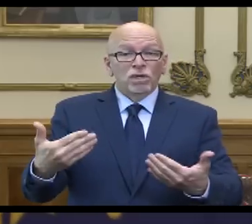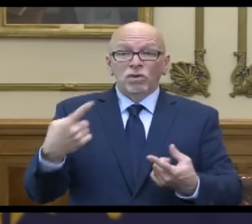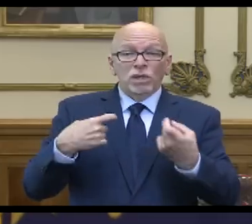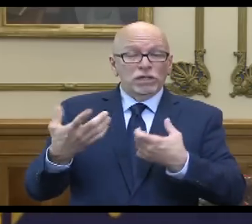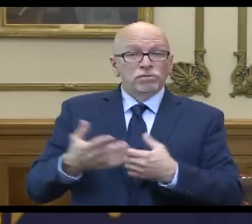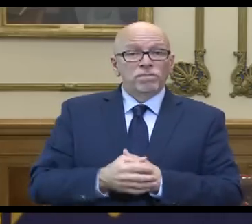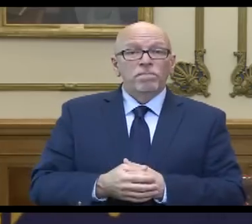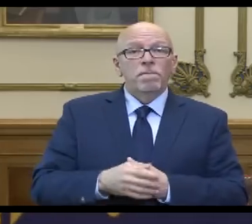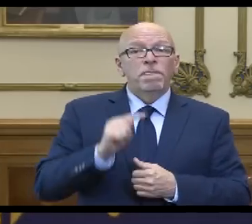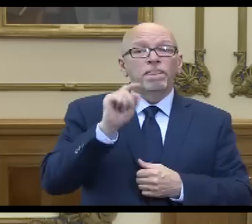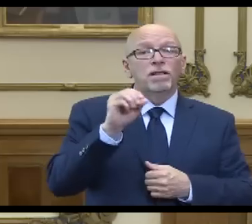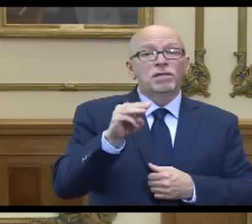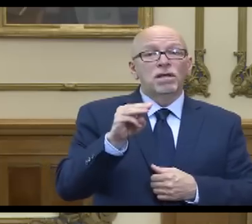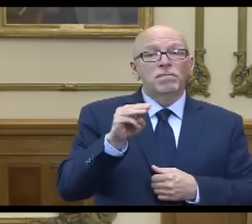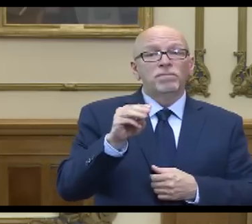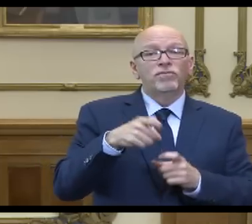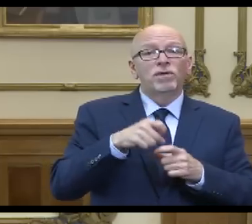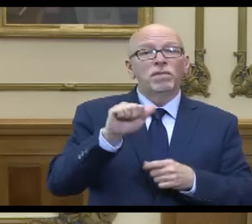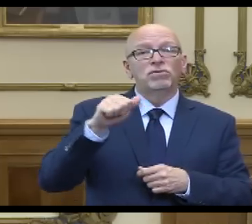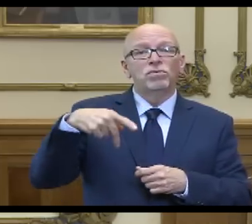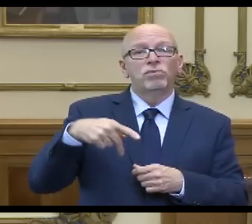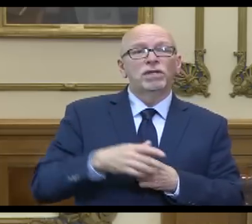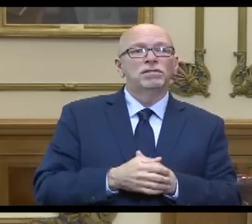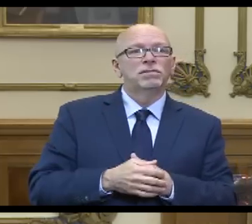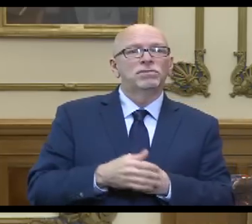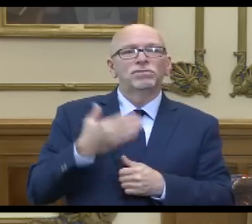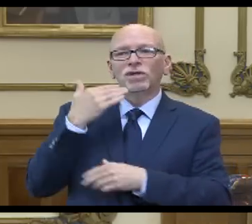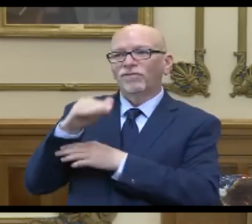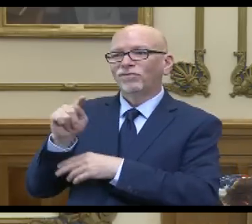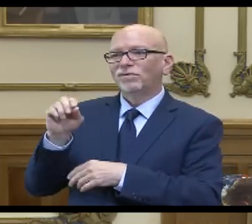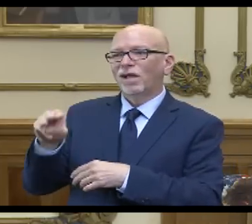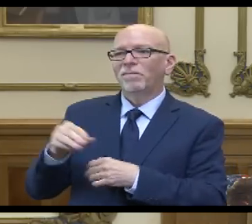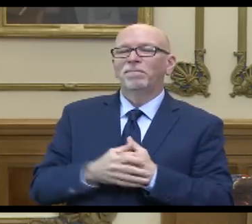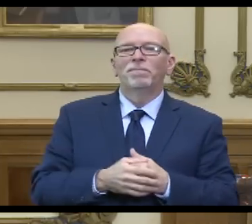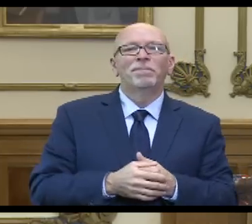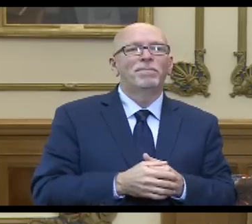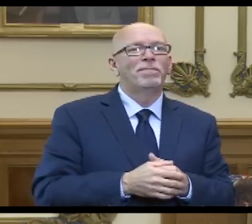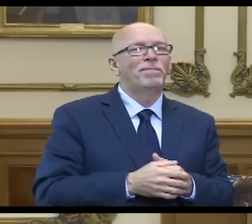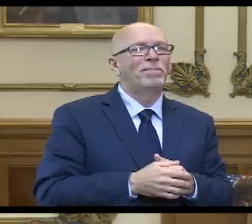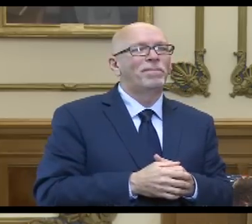Q&A? Tom Davies, The Associated Press. Afternoon, Tom.